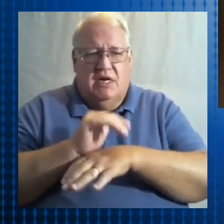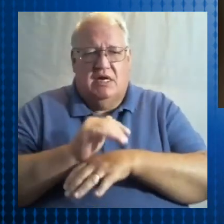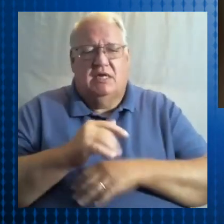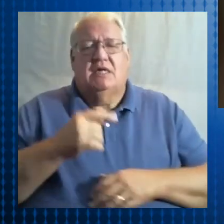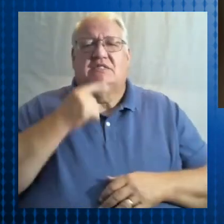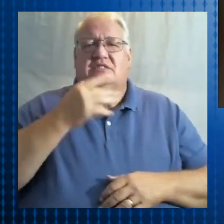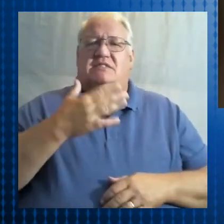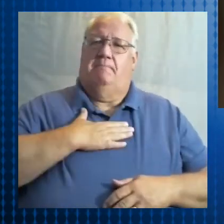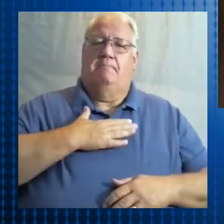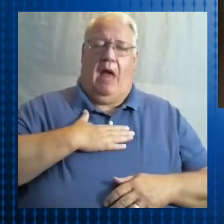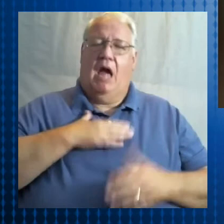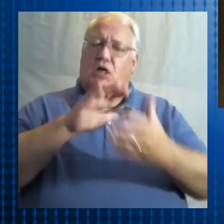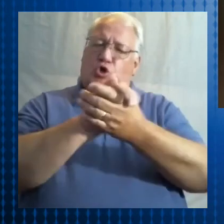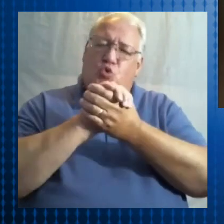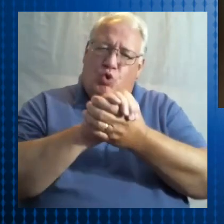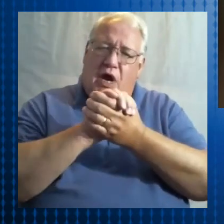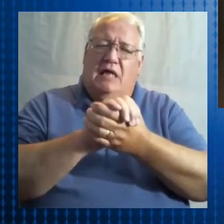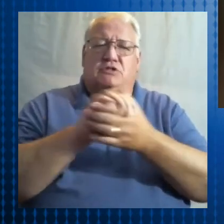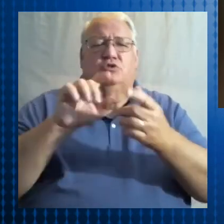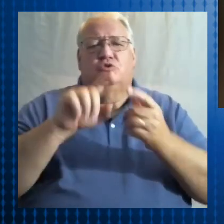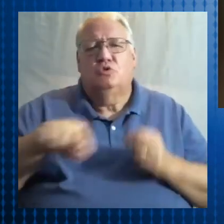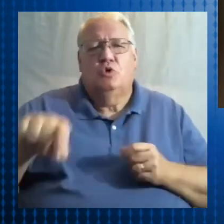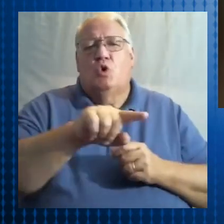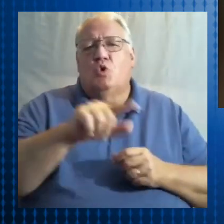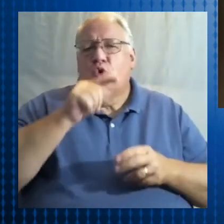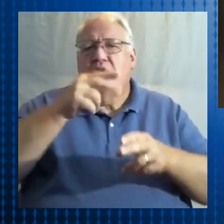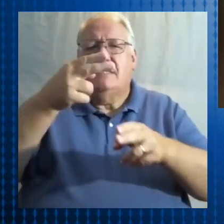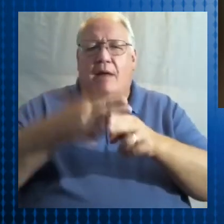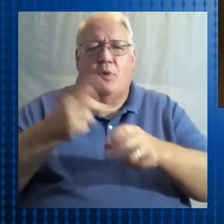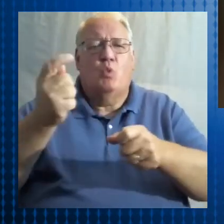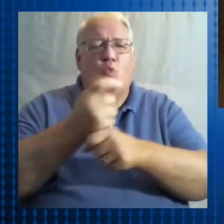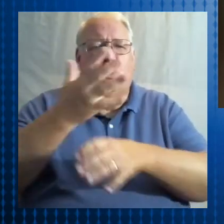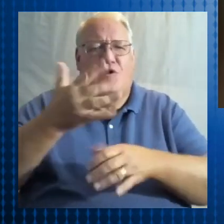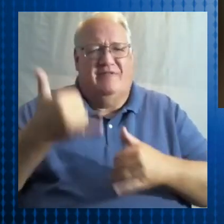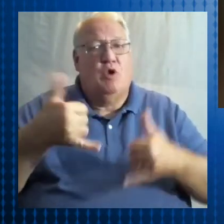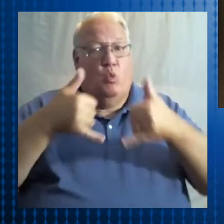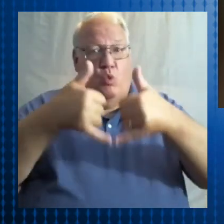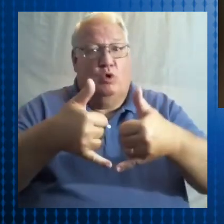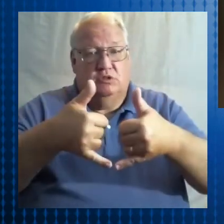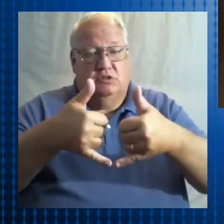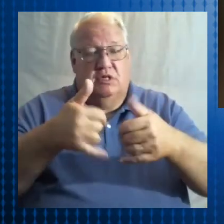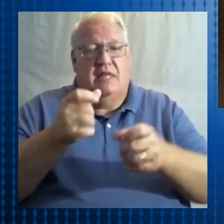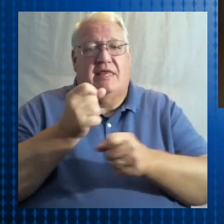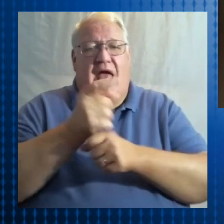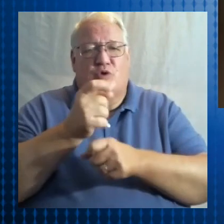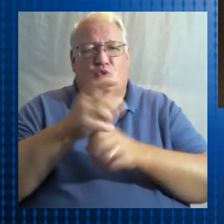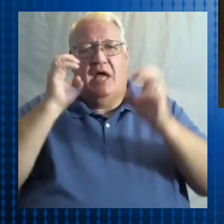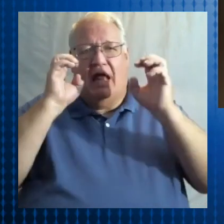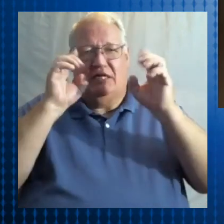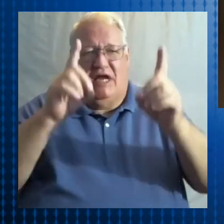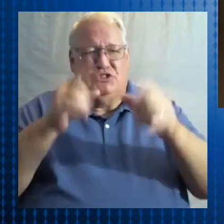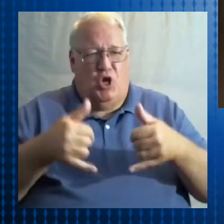own congratulations to all of the nominees and recipients of this year's Annual Education